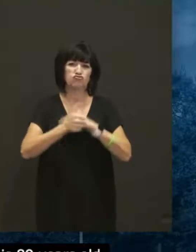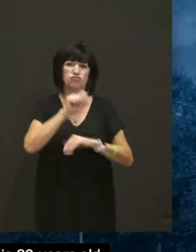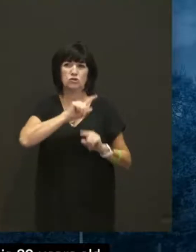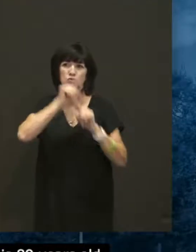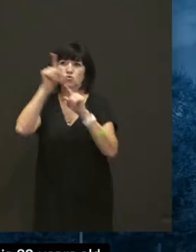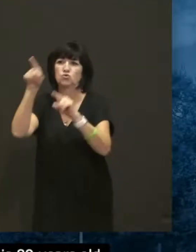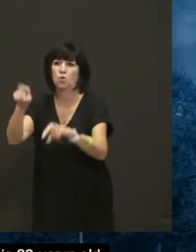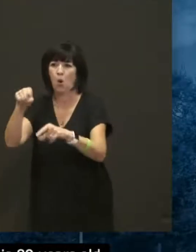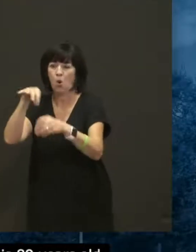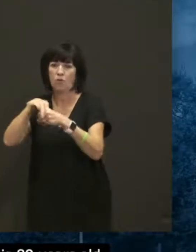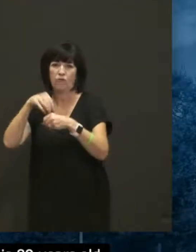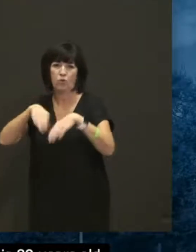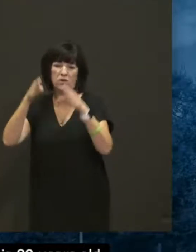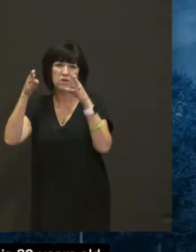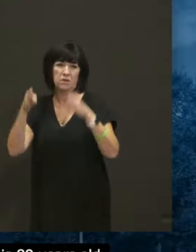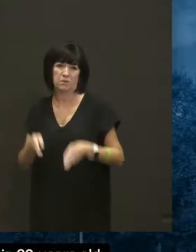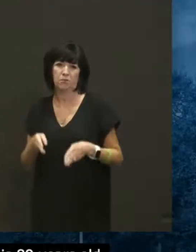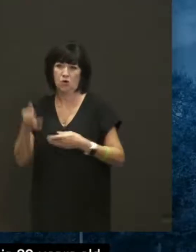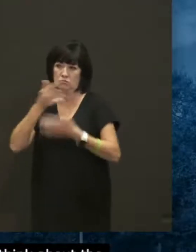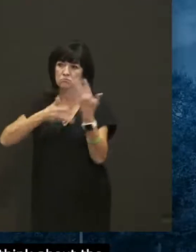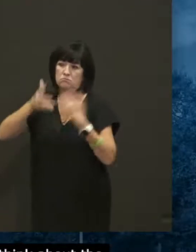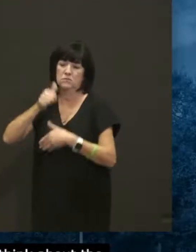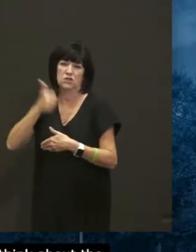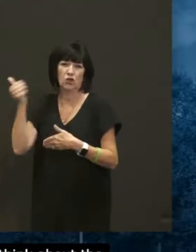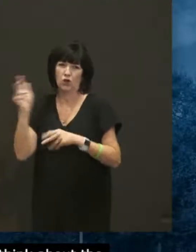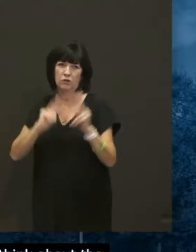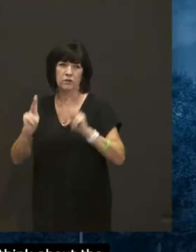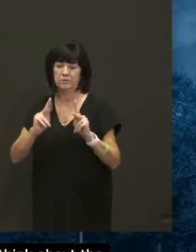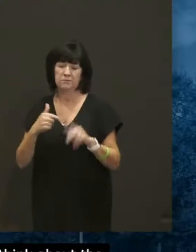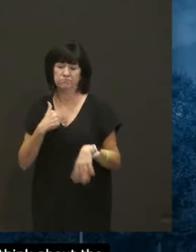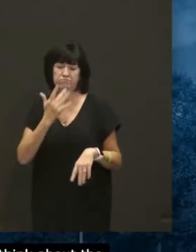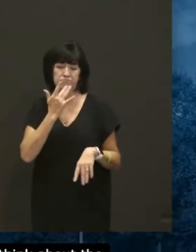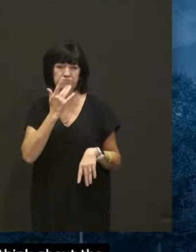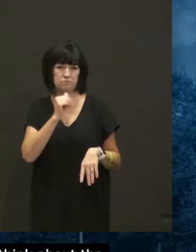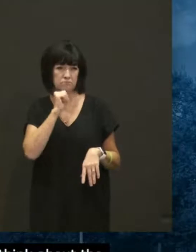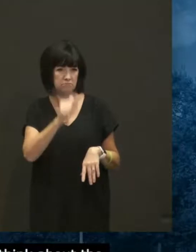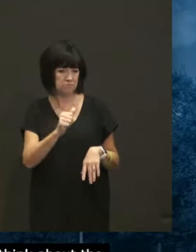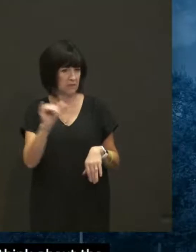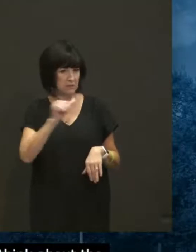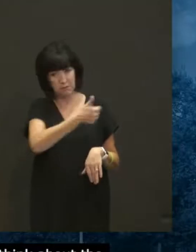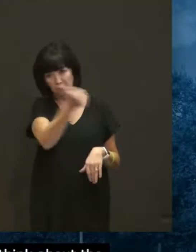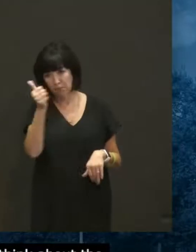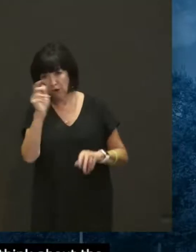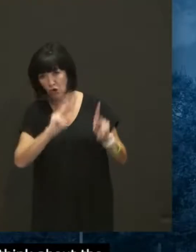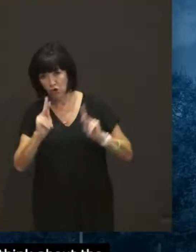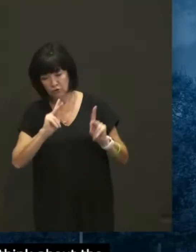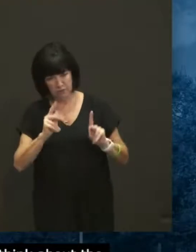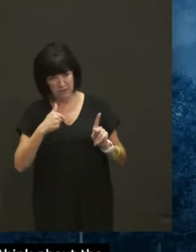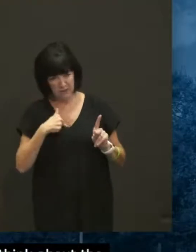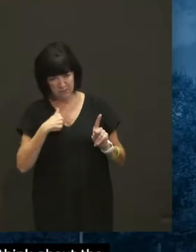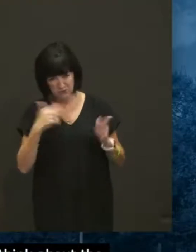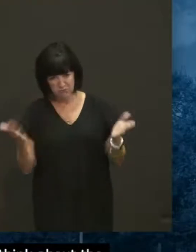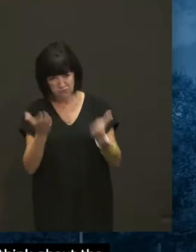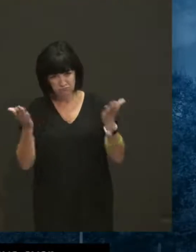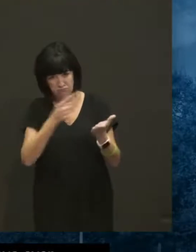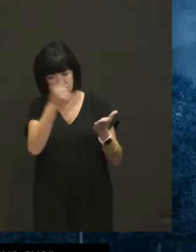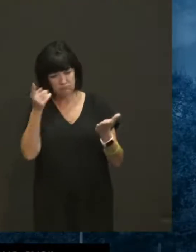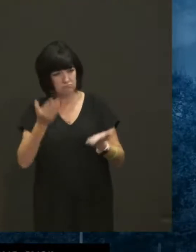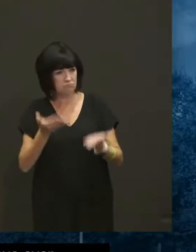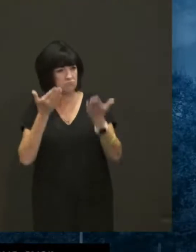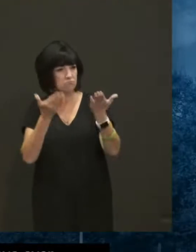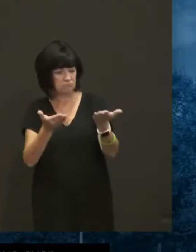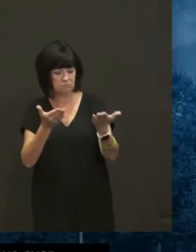and grandparents in that regard. But no, I have every confidence that votes will be counted. Again, we